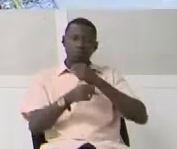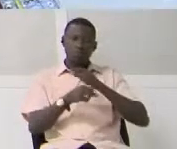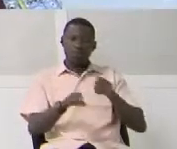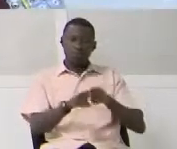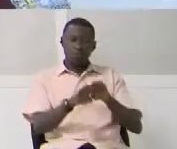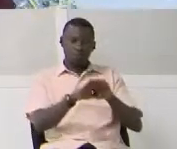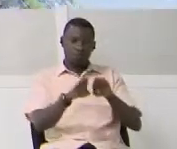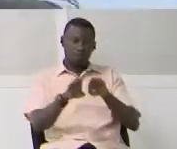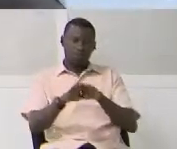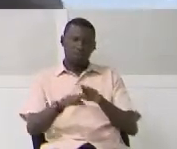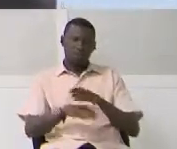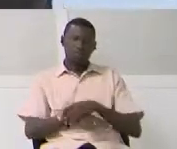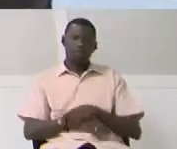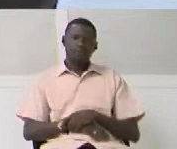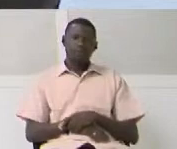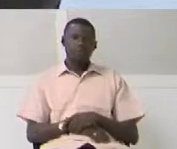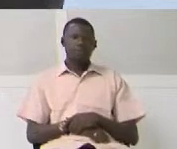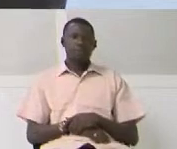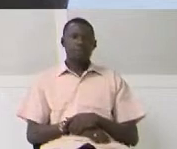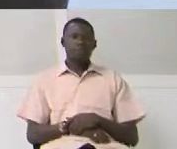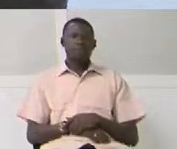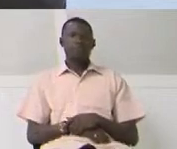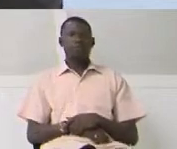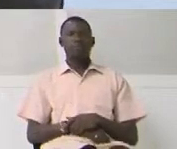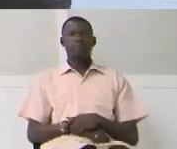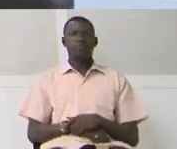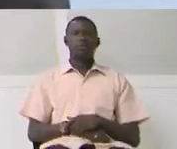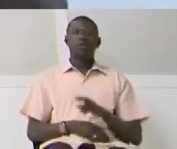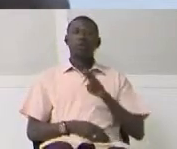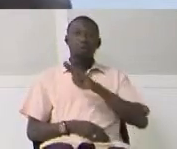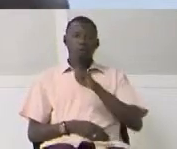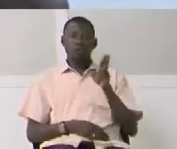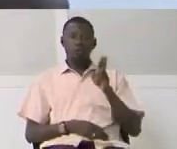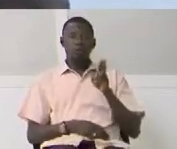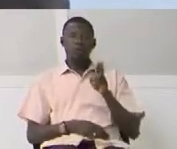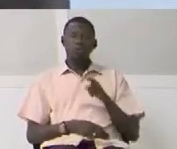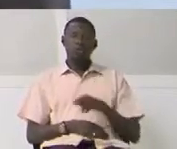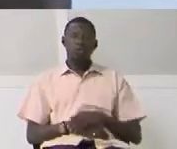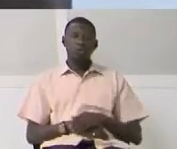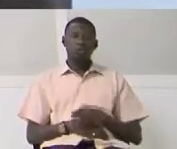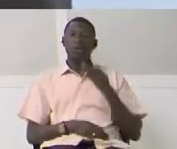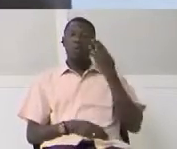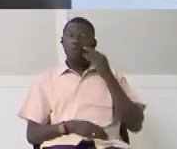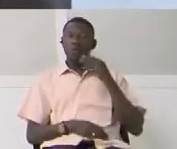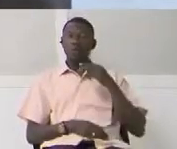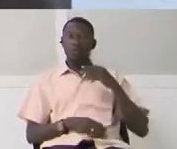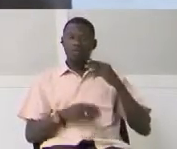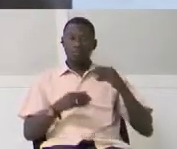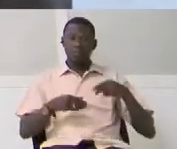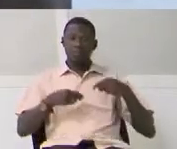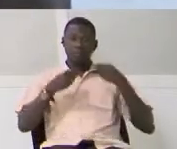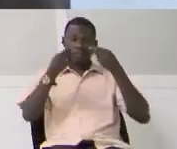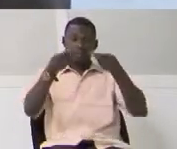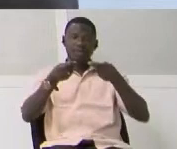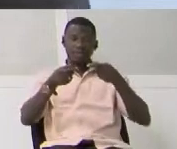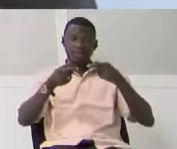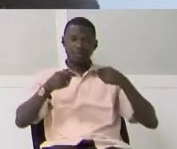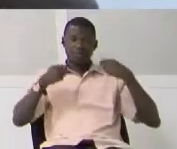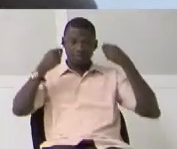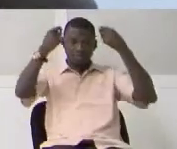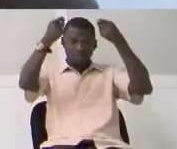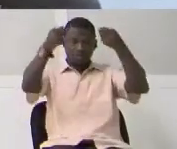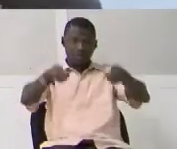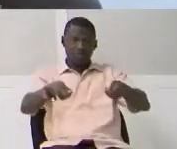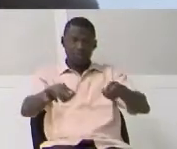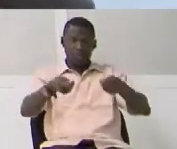Eret esa lolou moy gis na fana tapale me medal bi. When he was giving me that medal, amut